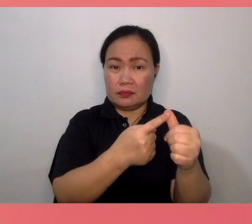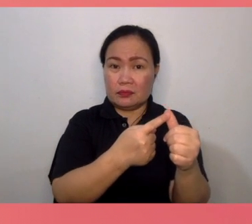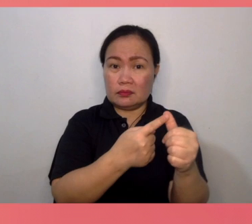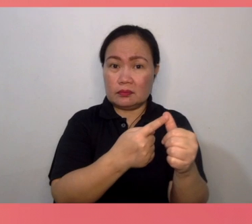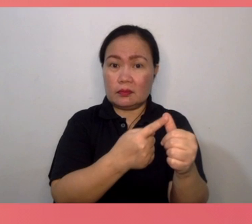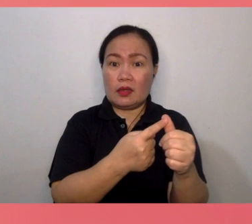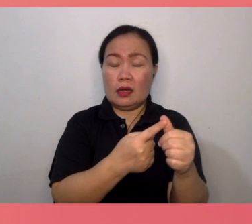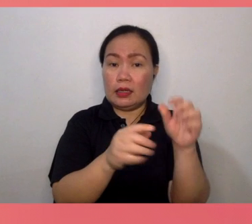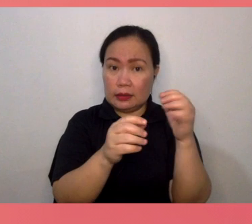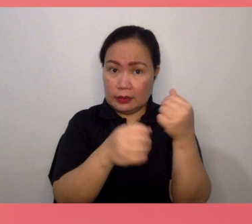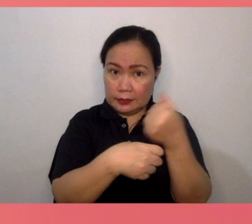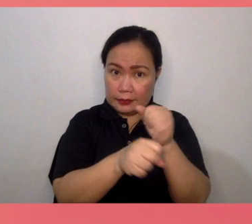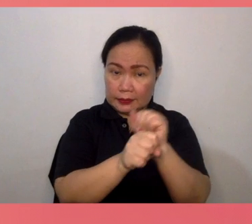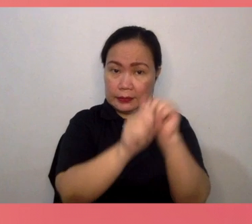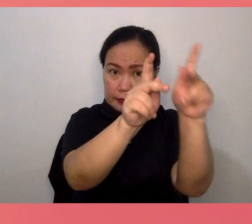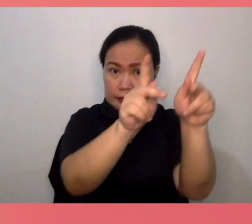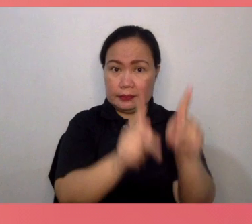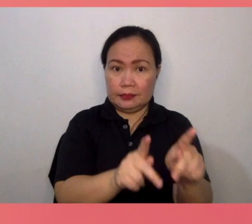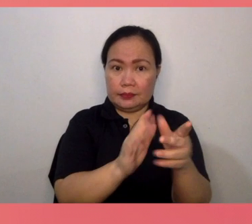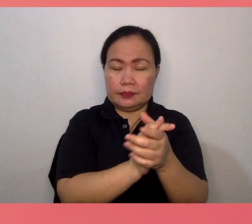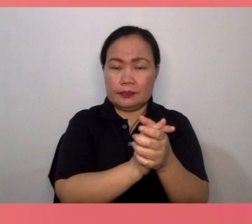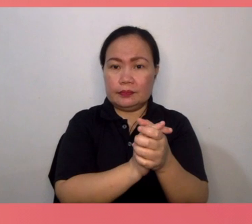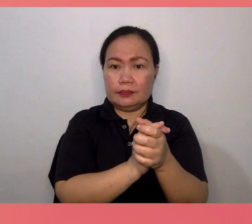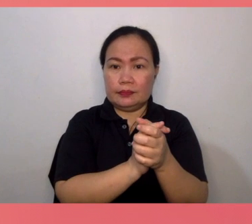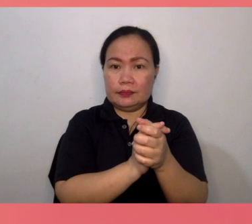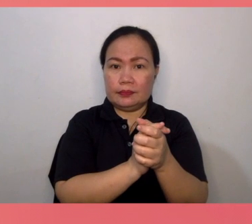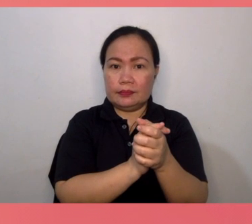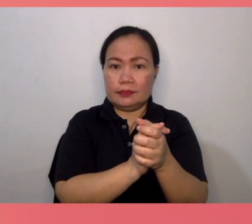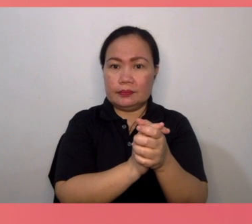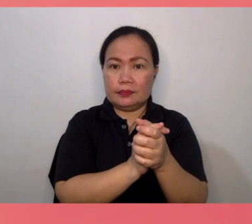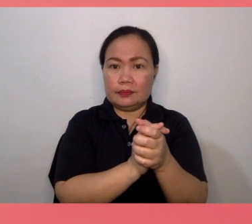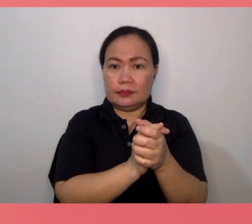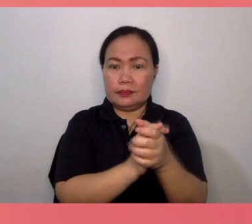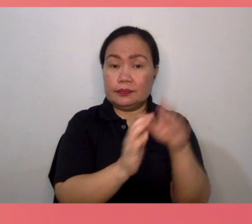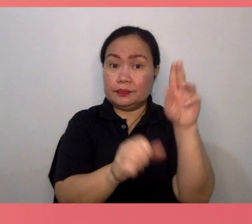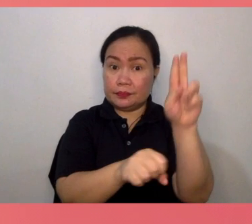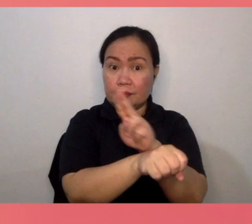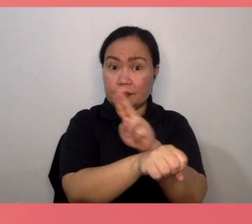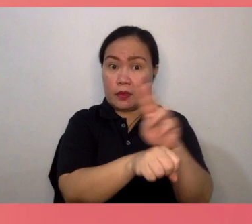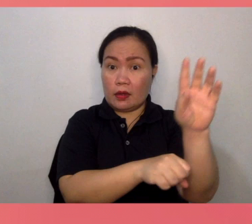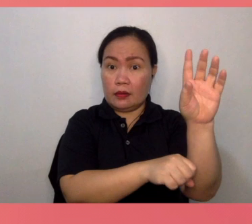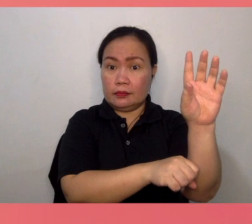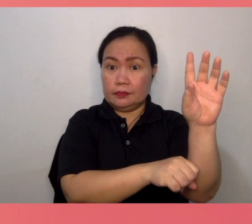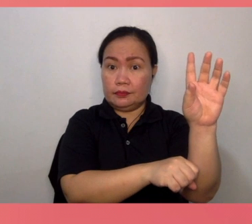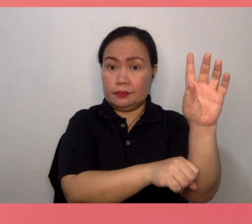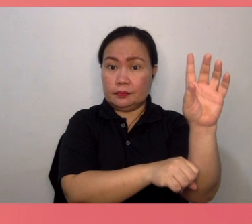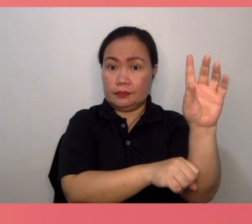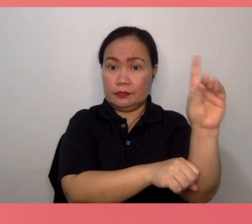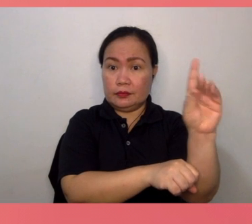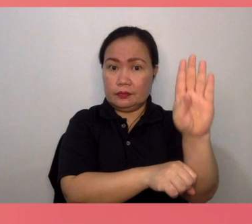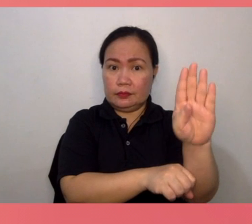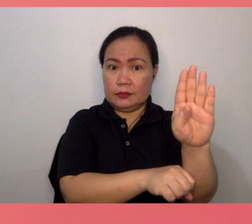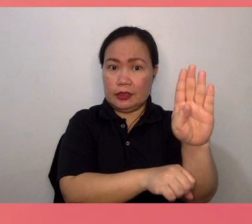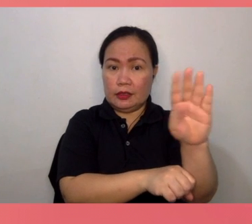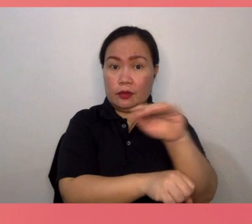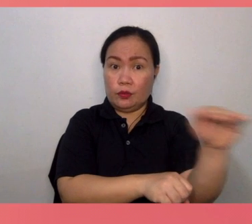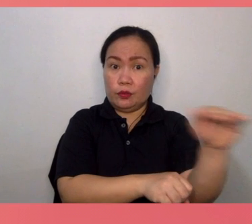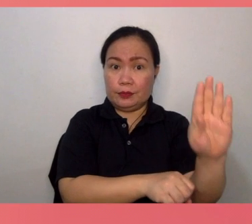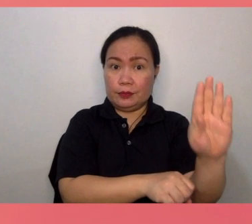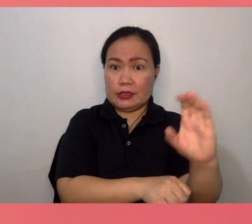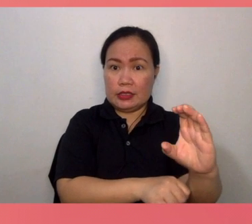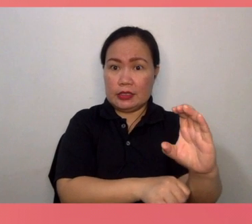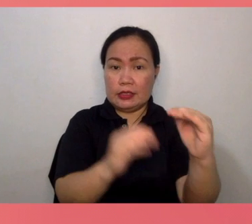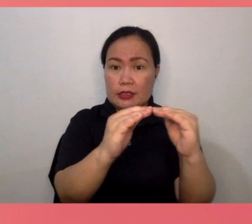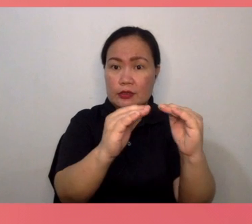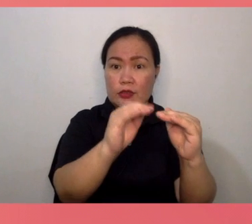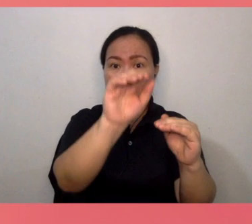the proportion. So, set up natin yung proportion. I will be using DB over BC is equal to